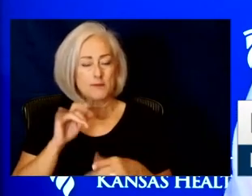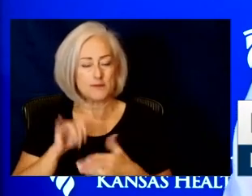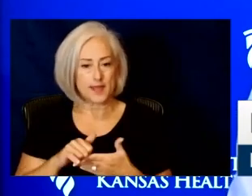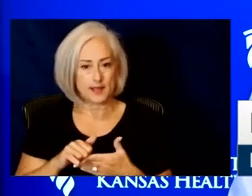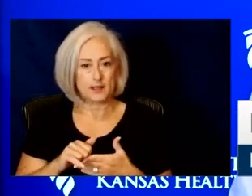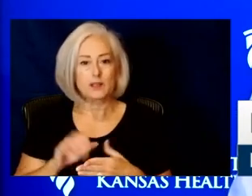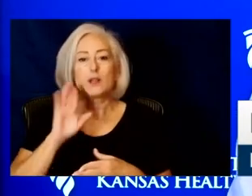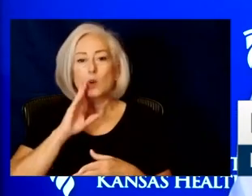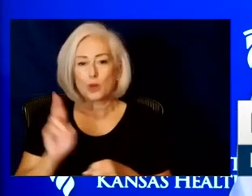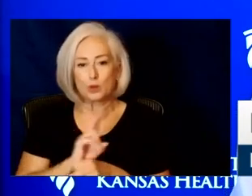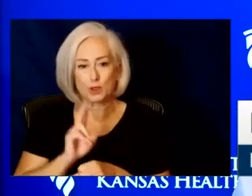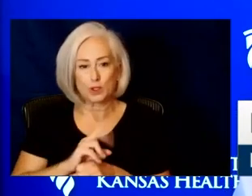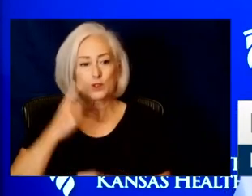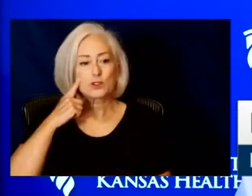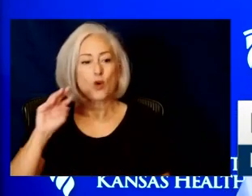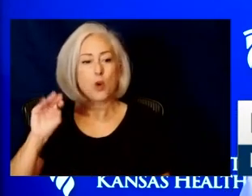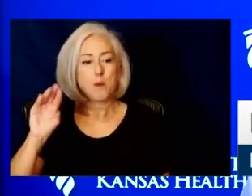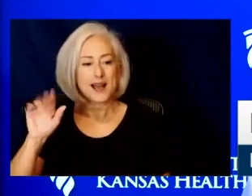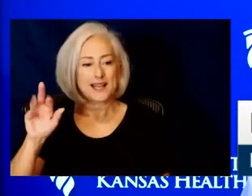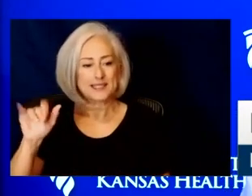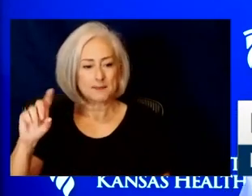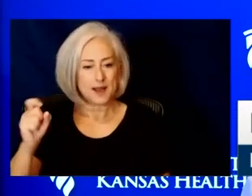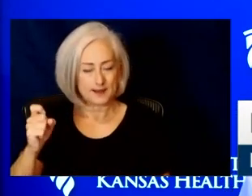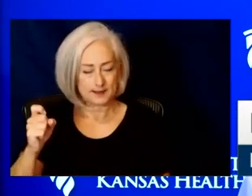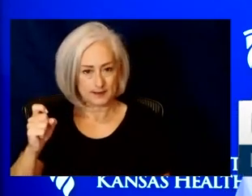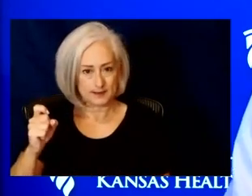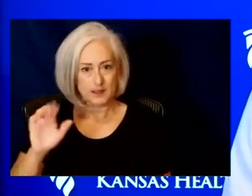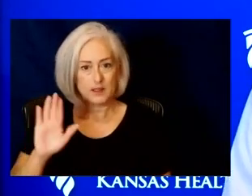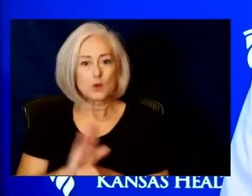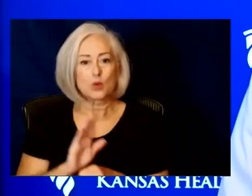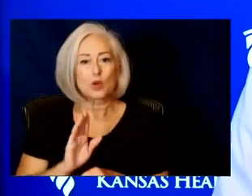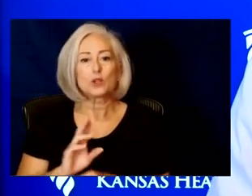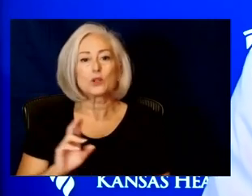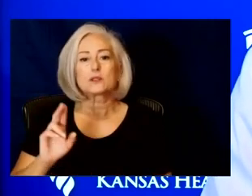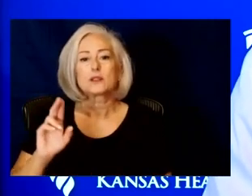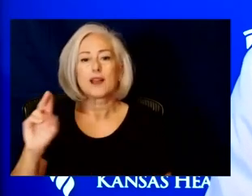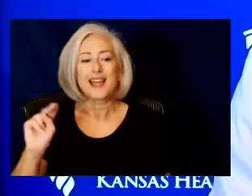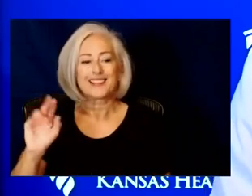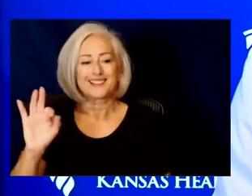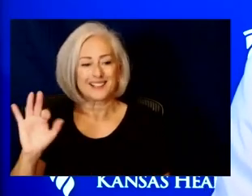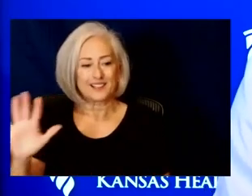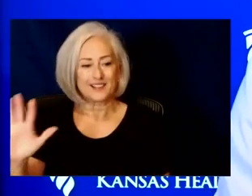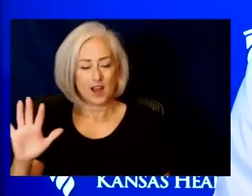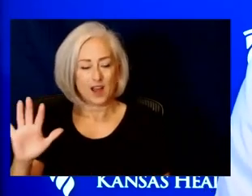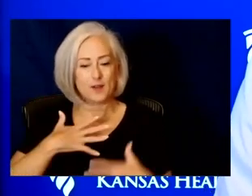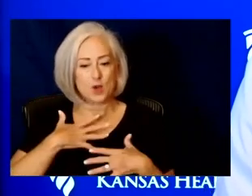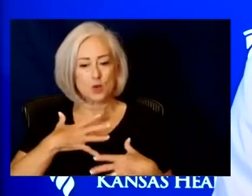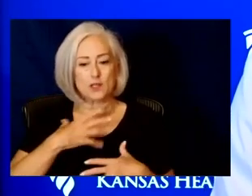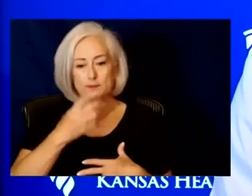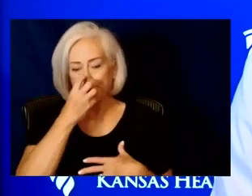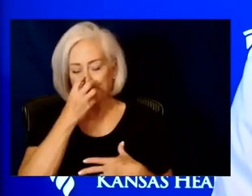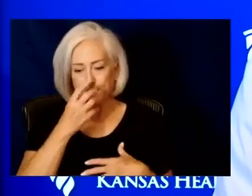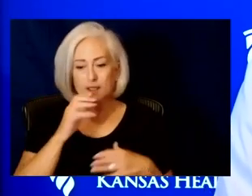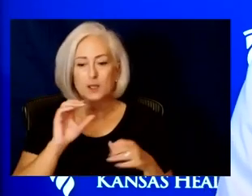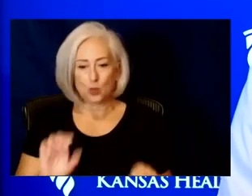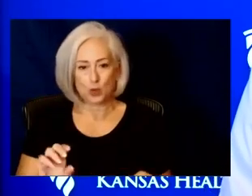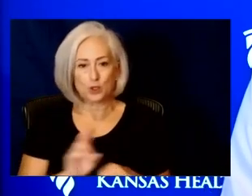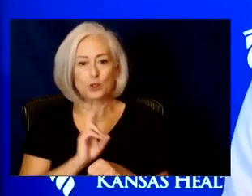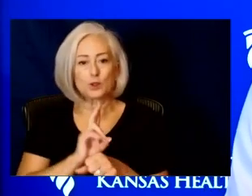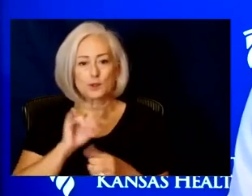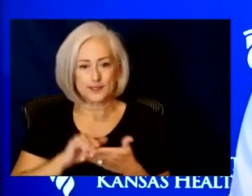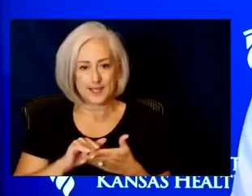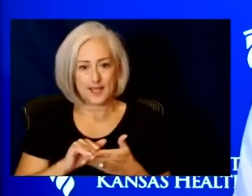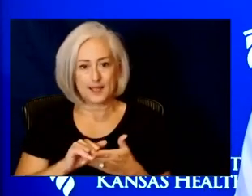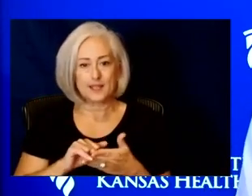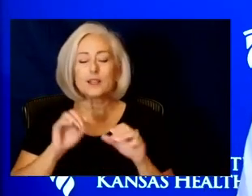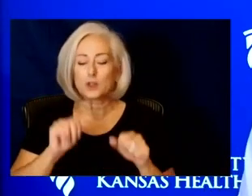system with N95 or respirators. That's absolutely correct. You can spread it on respiratory droplets.